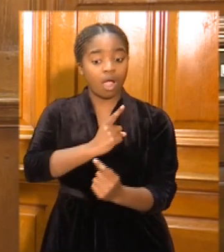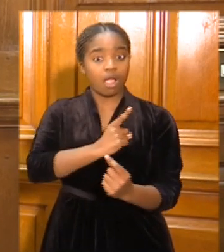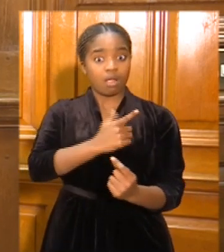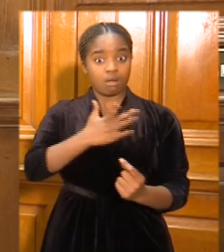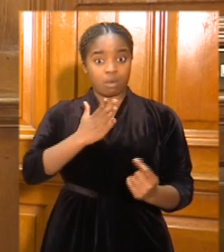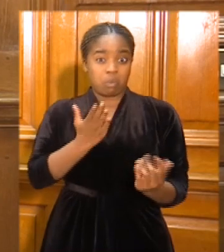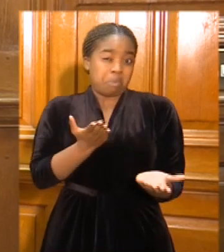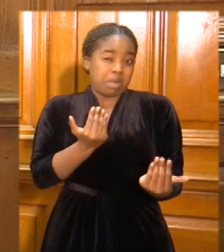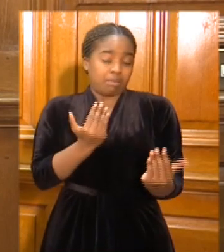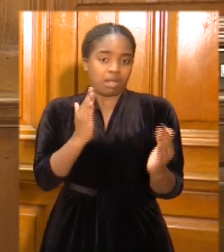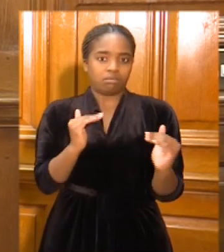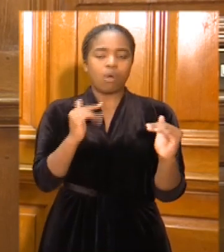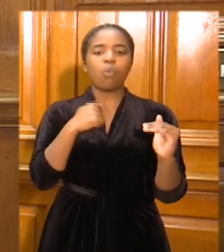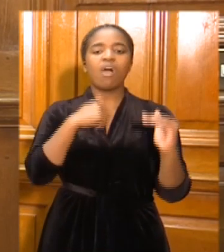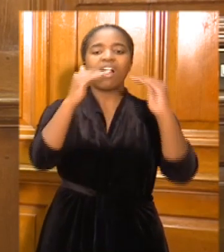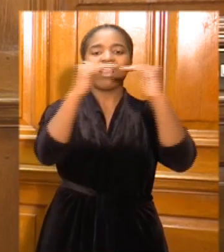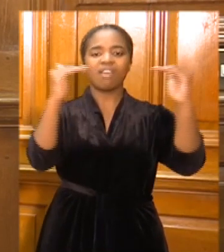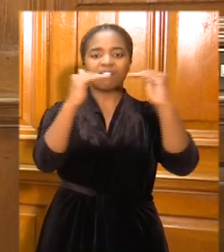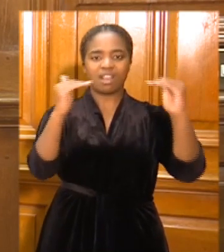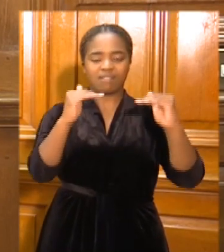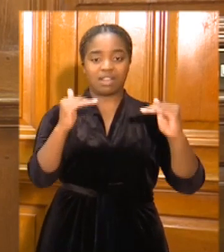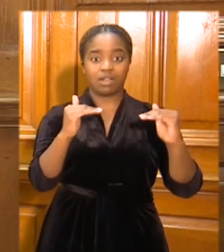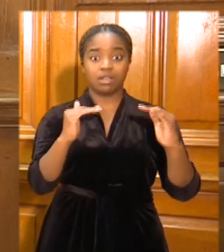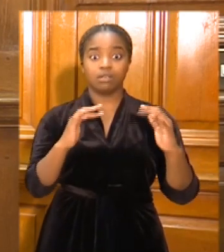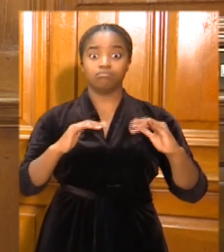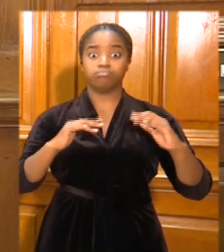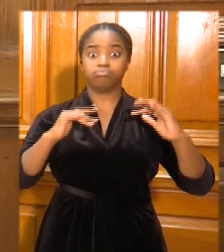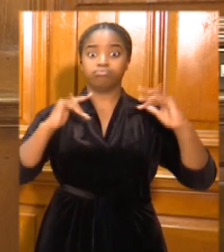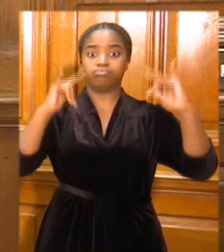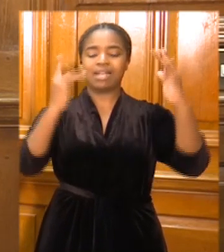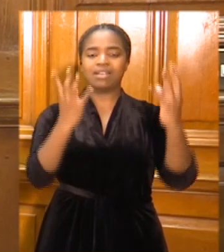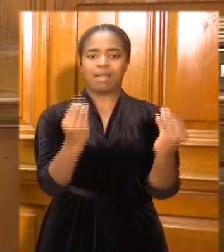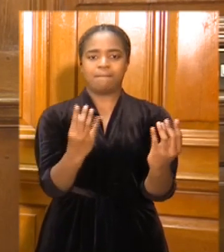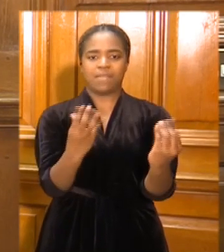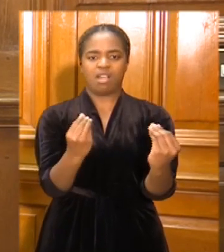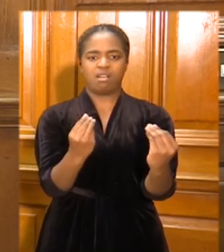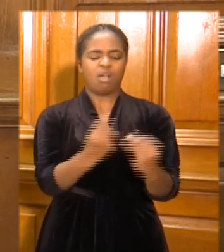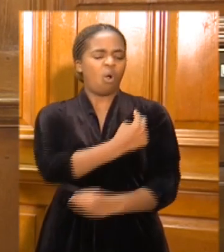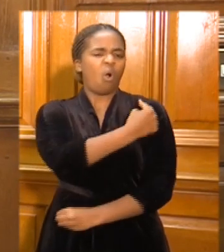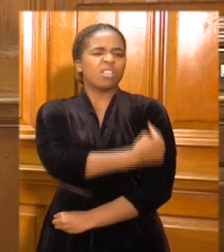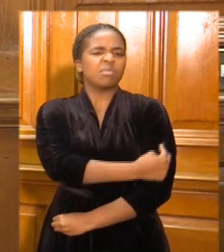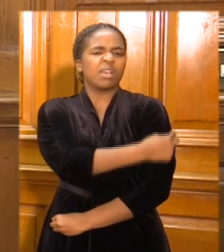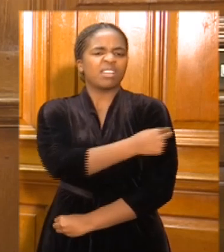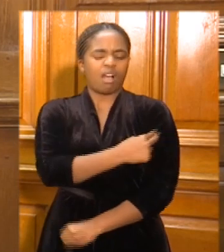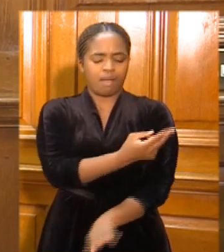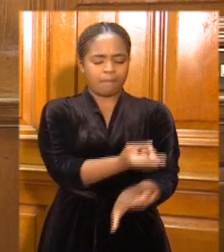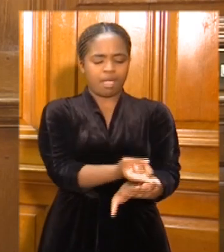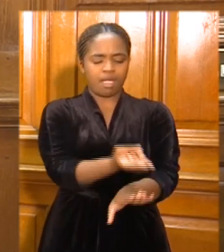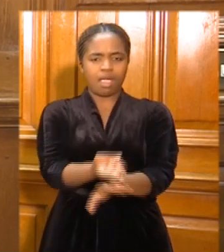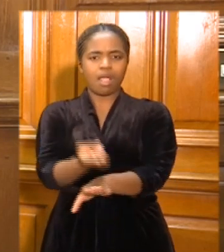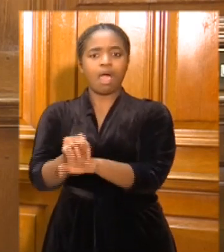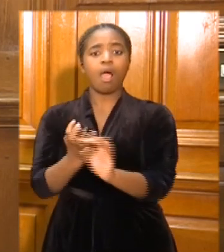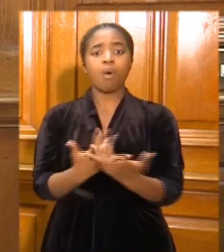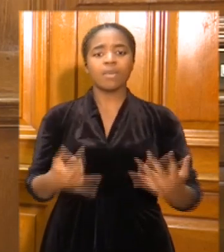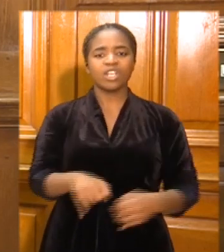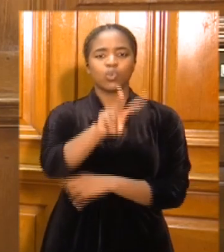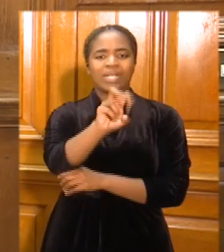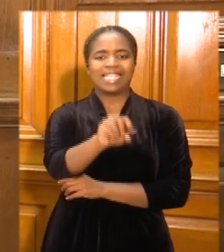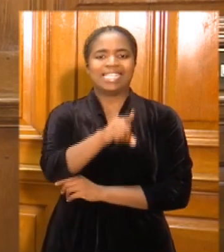increase in infections, around 20,000 hospital beds have been and are